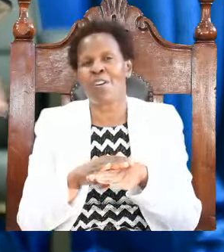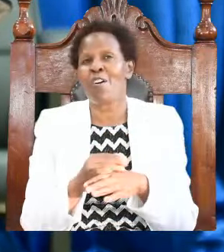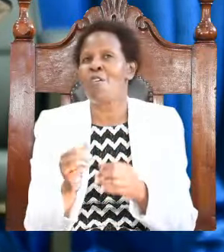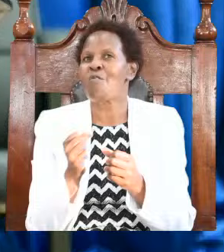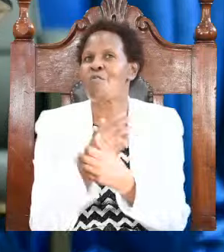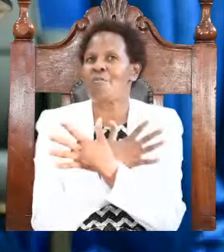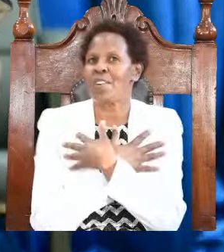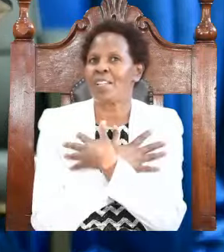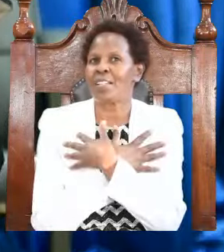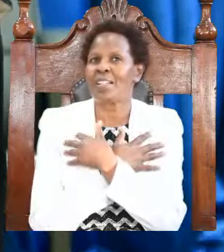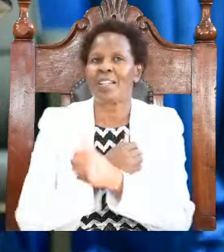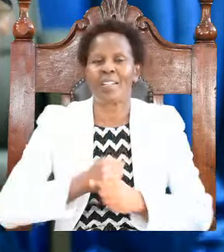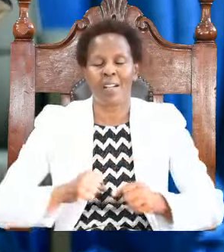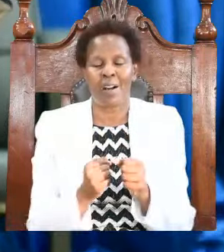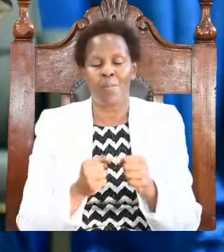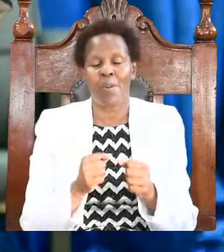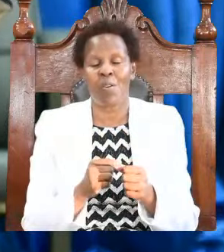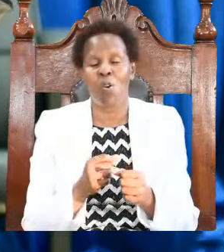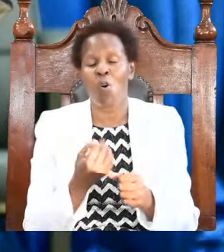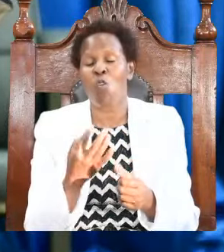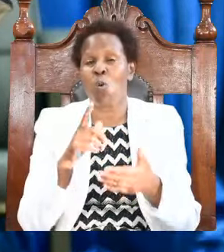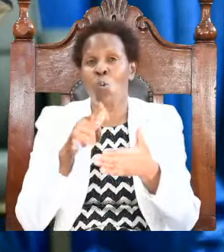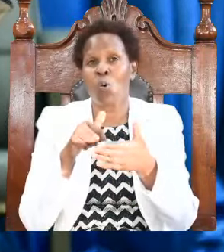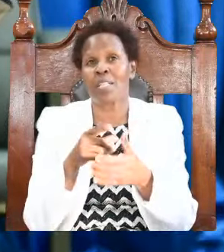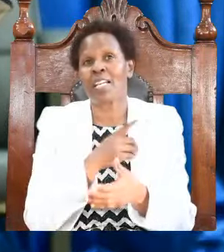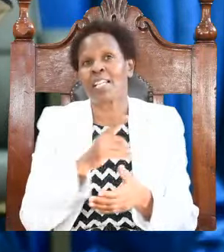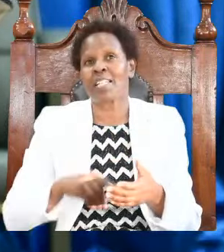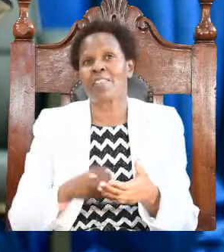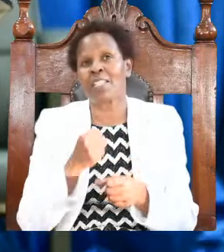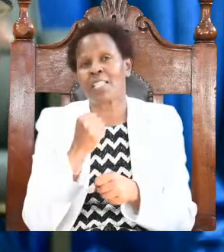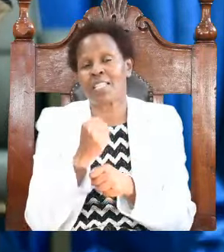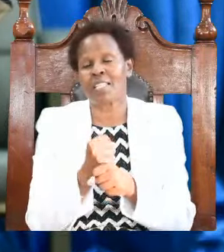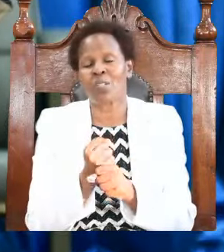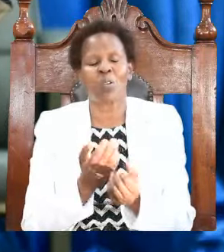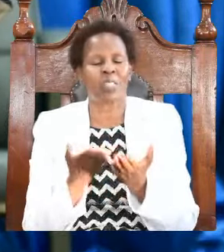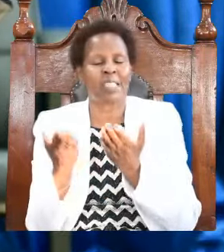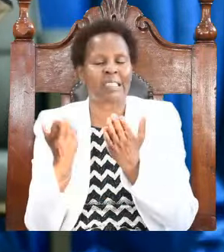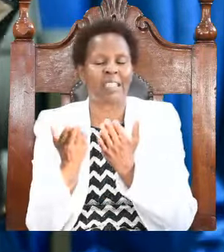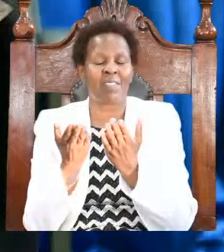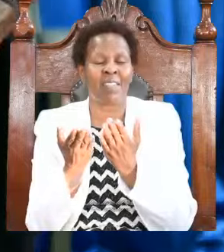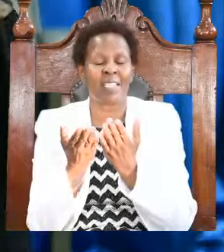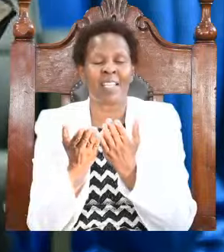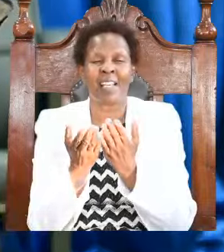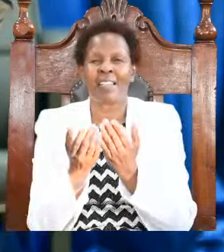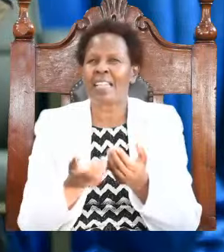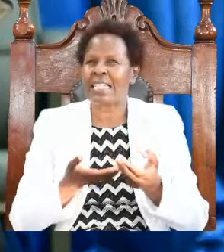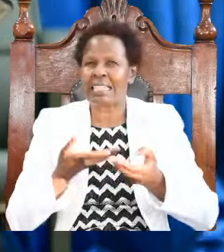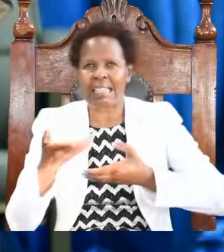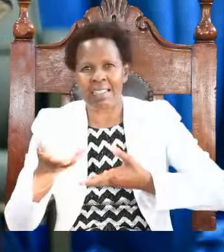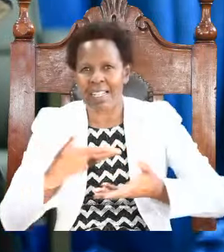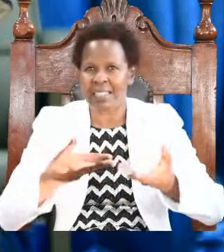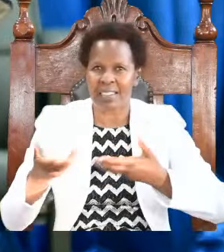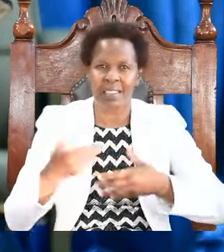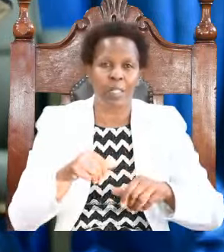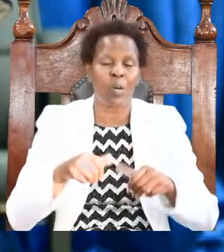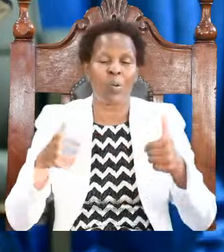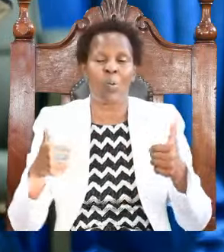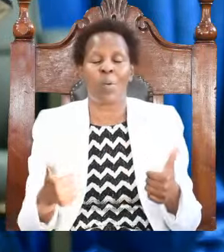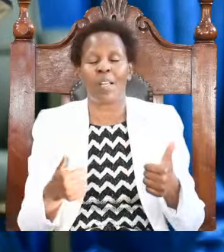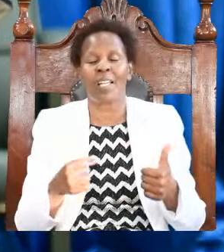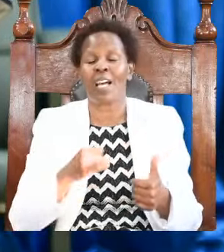excited with what David is doing in the services. And as they begin to interact, John had